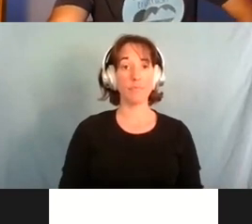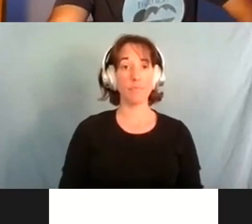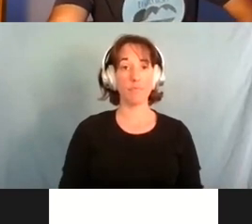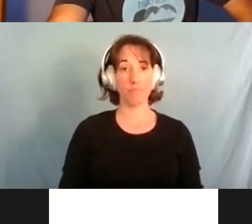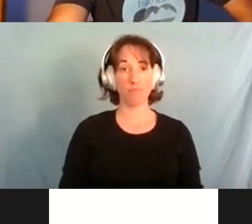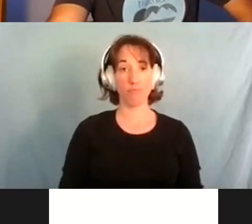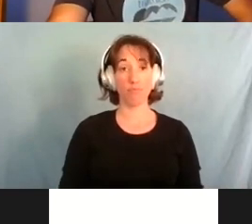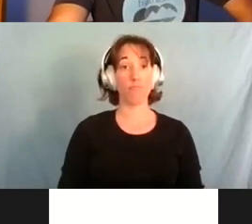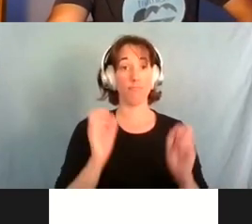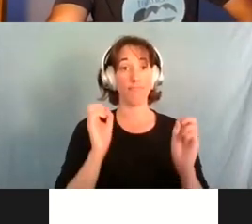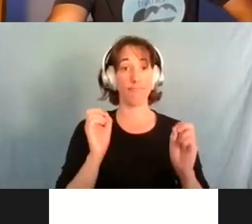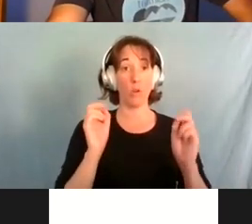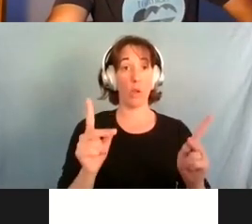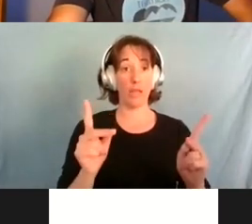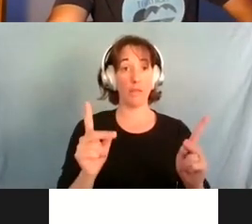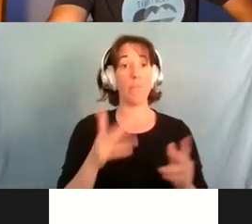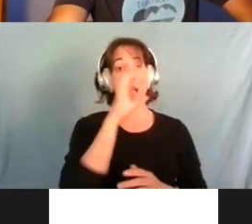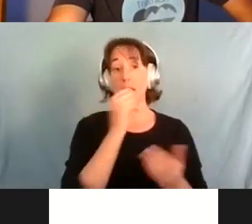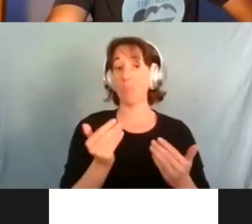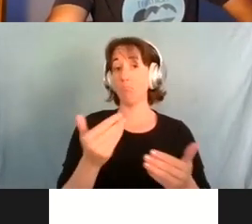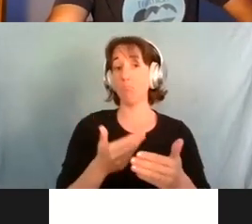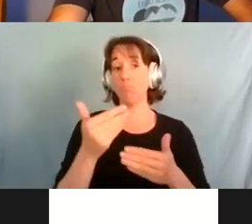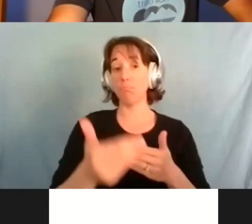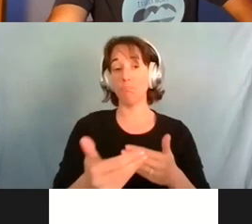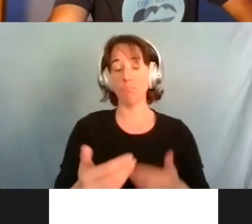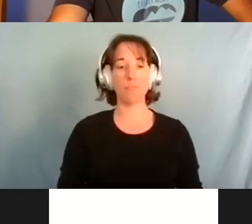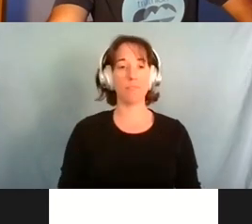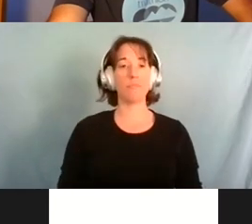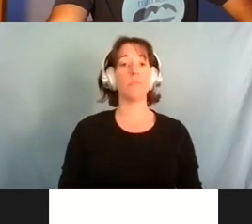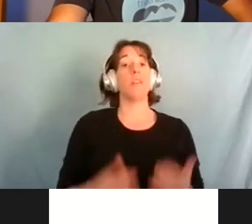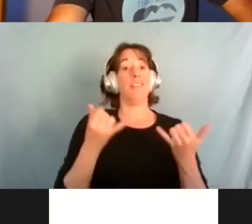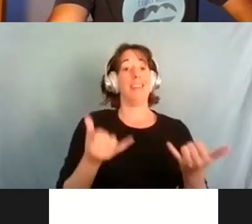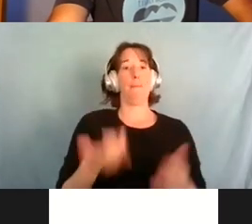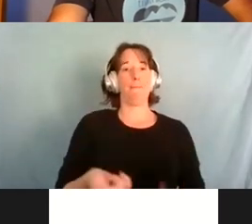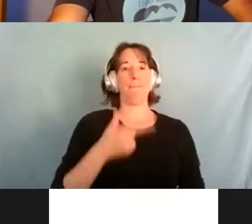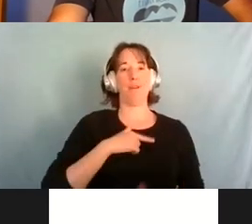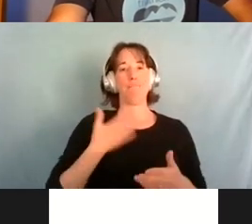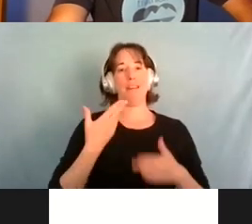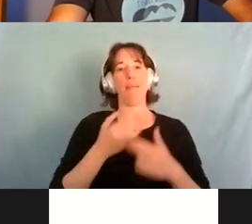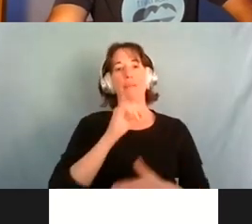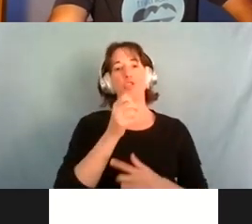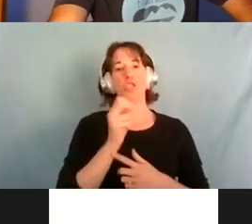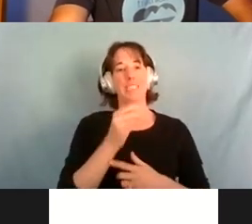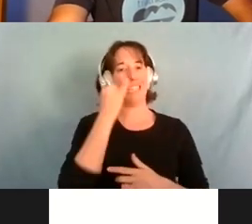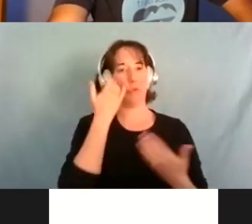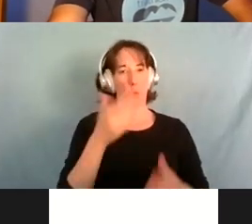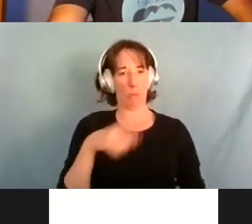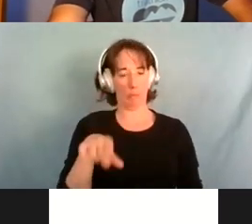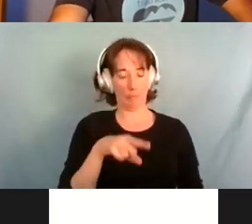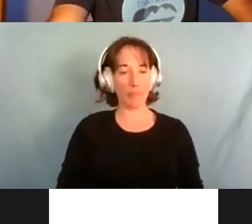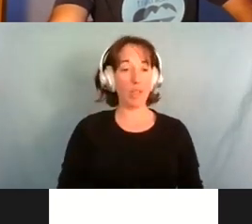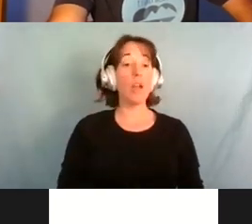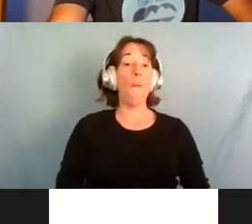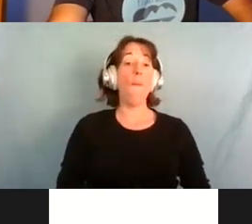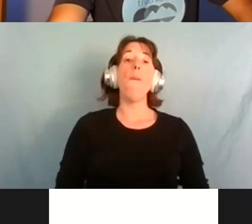Okay, I guess we can move on. So now it is my turn. My name is Jason, for those of you who don't know. To just kind of